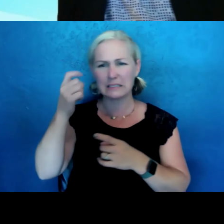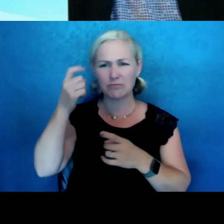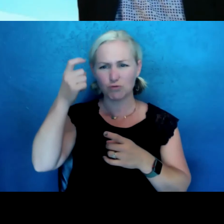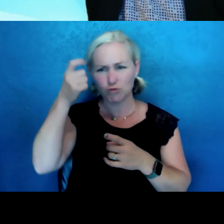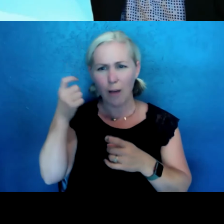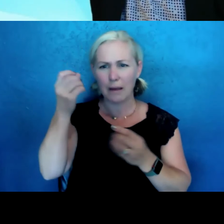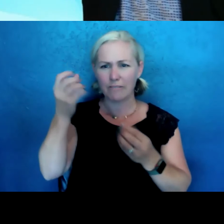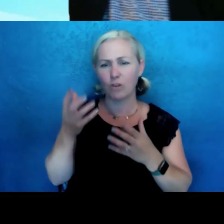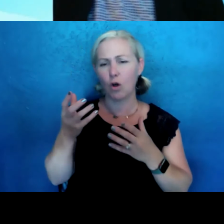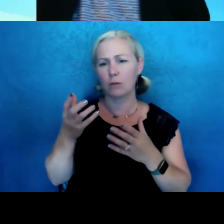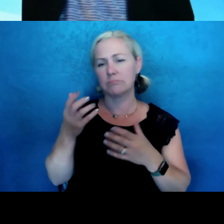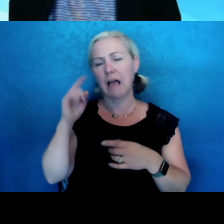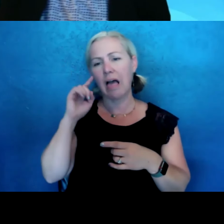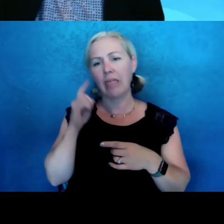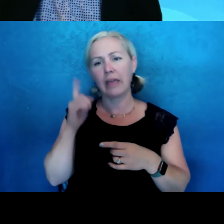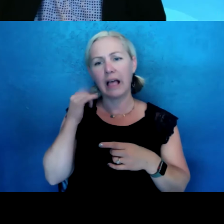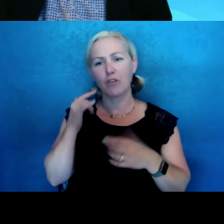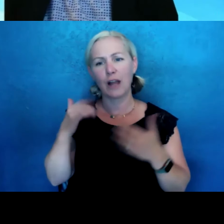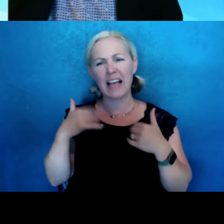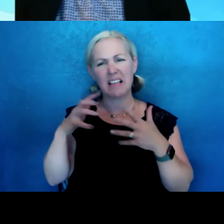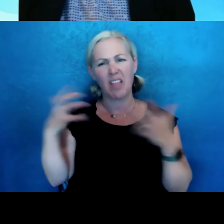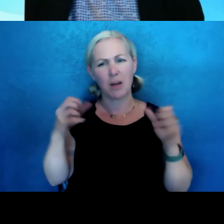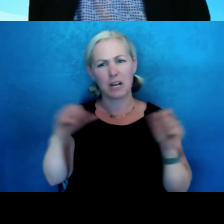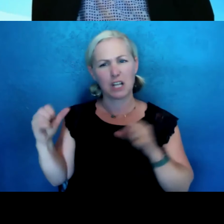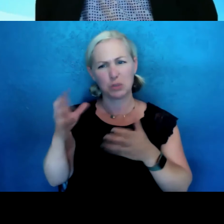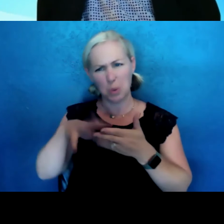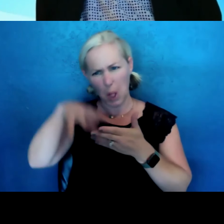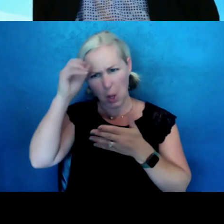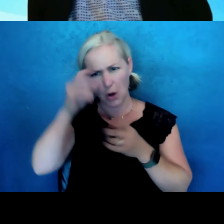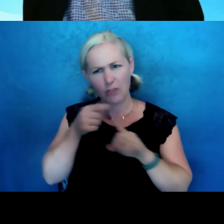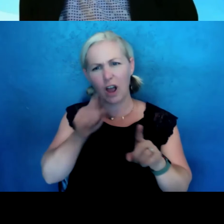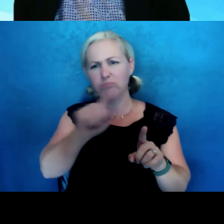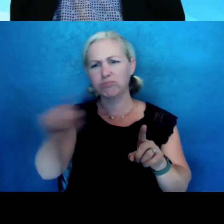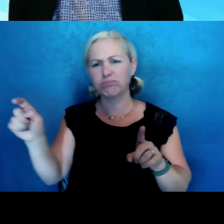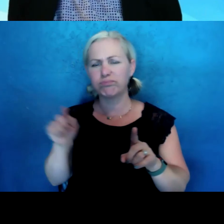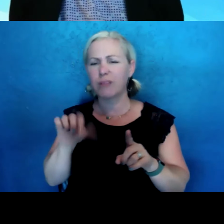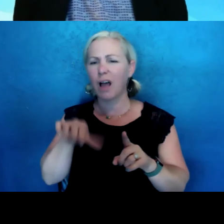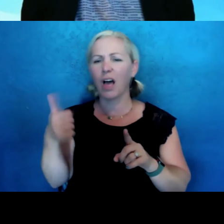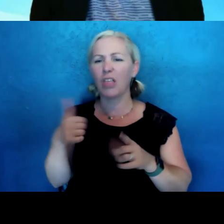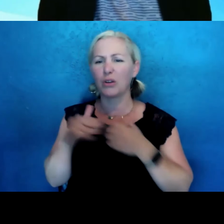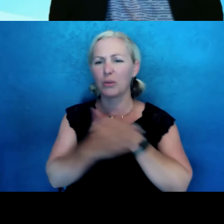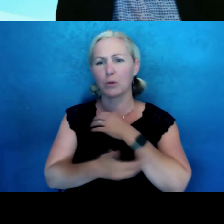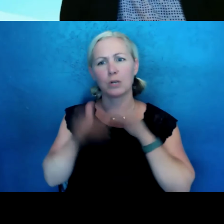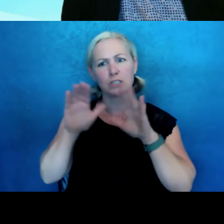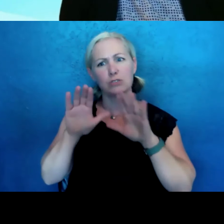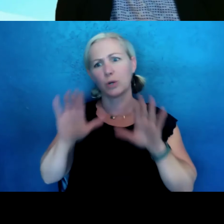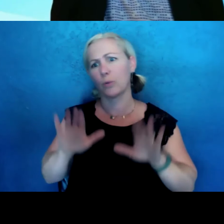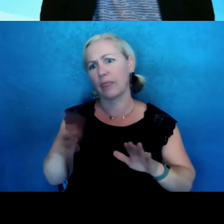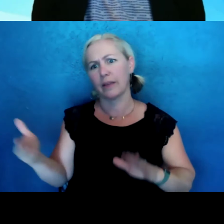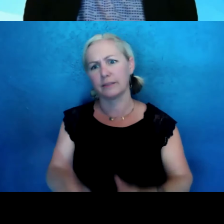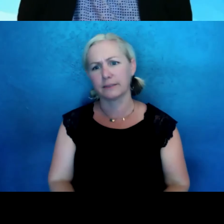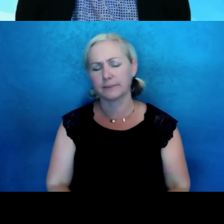think California has a lot of potential to learn from communities who are doing great things and scale that and be a leader nationwide.